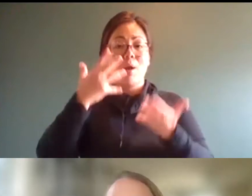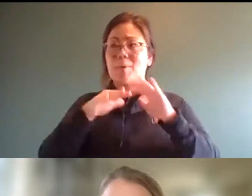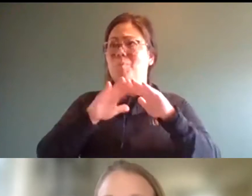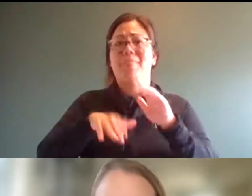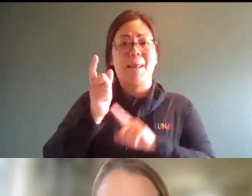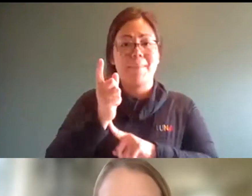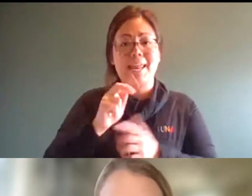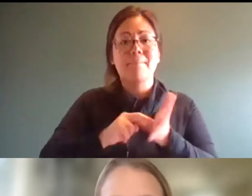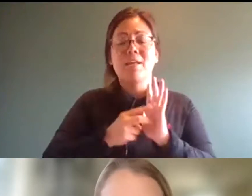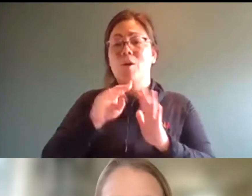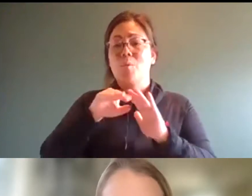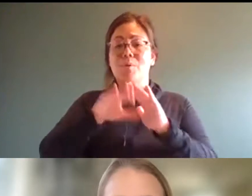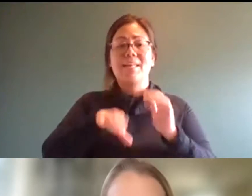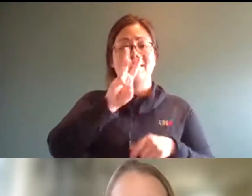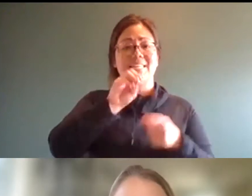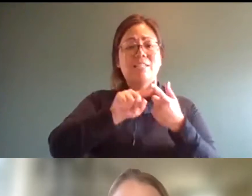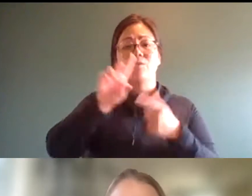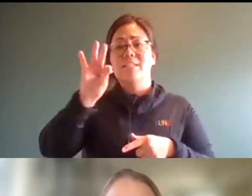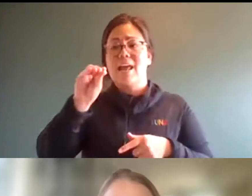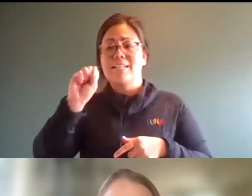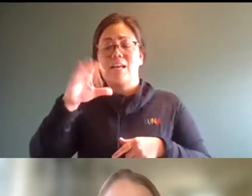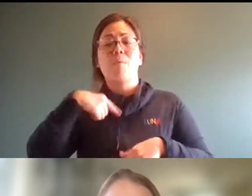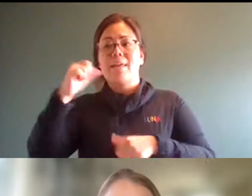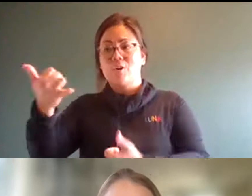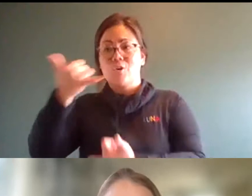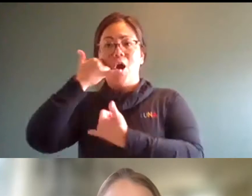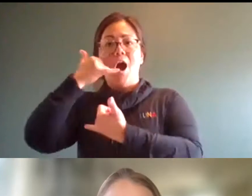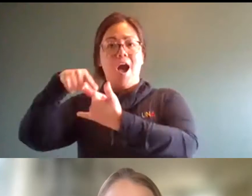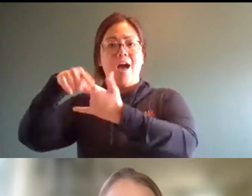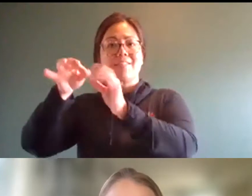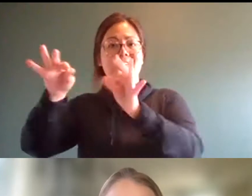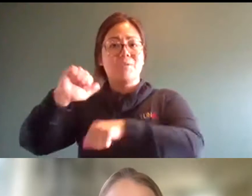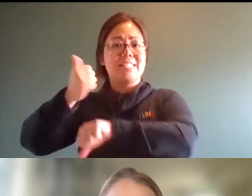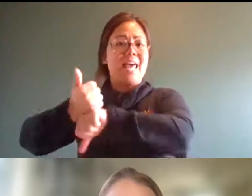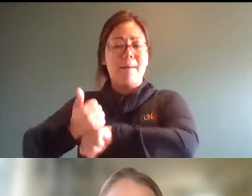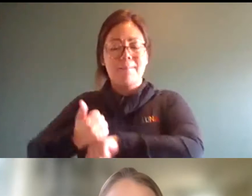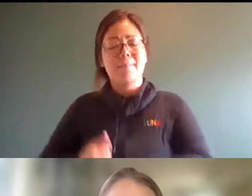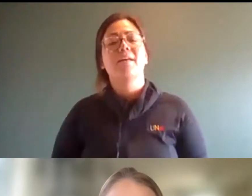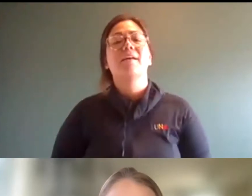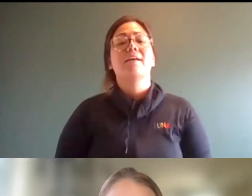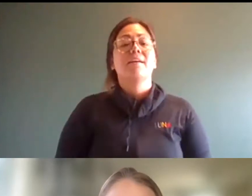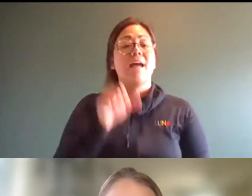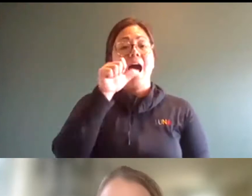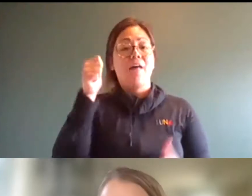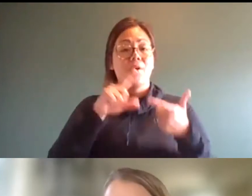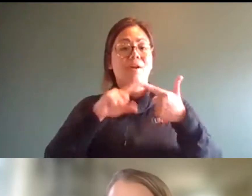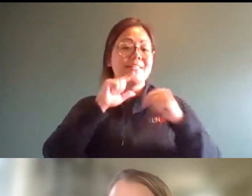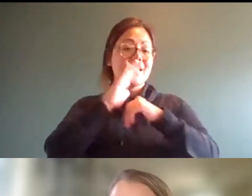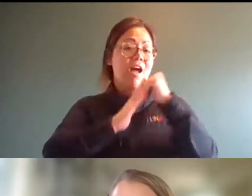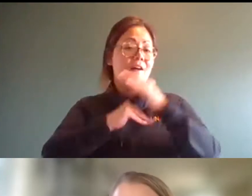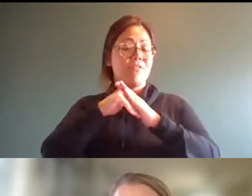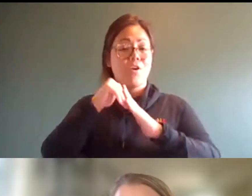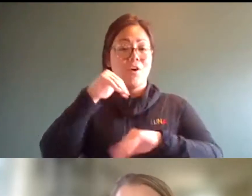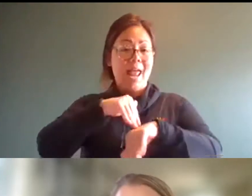within 60 to 90 seconds, we can get Luna on the line. Another barrier is comfort at work.